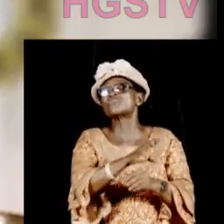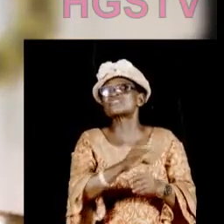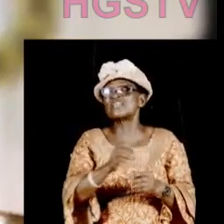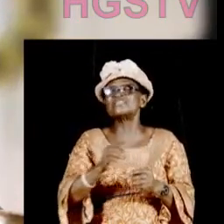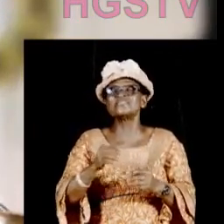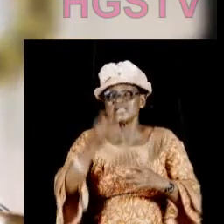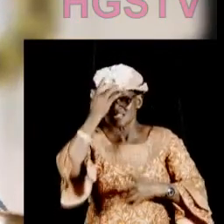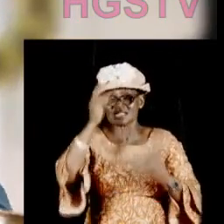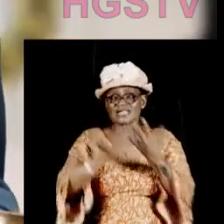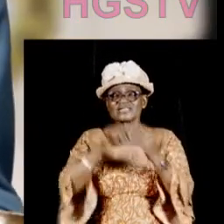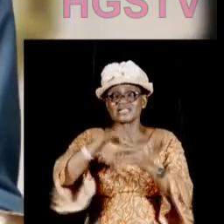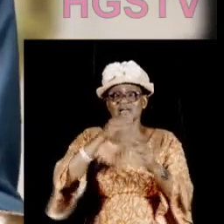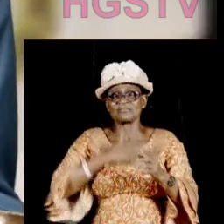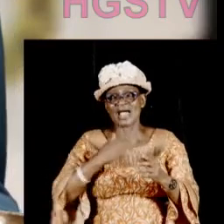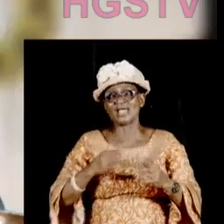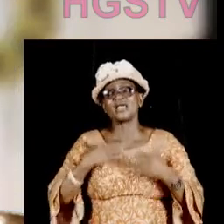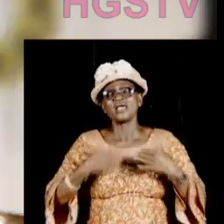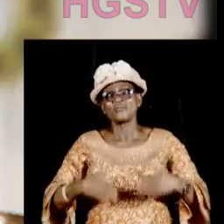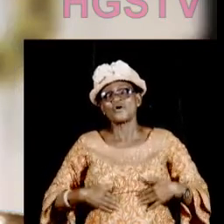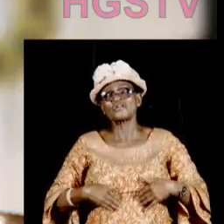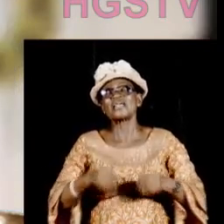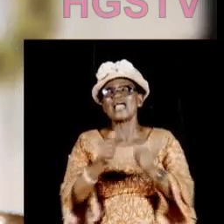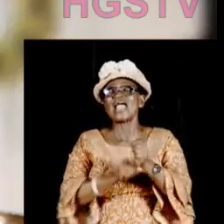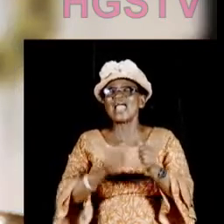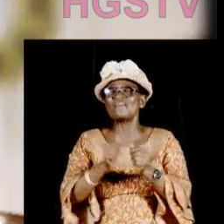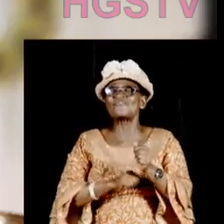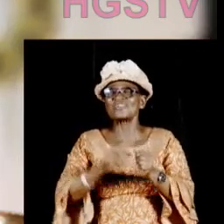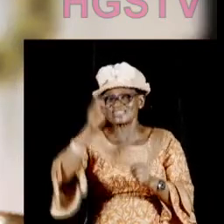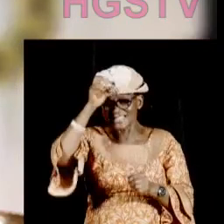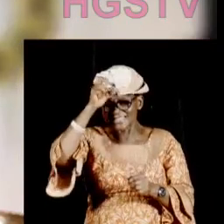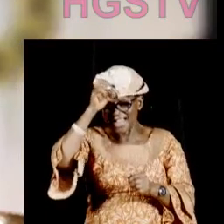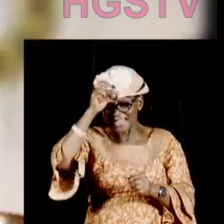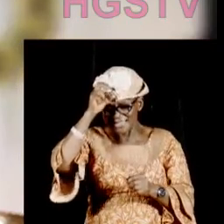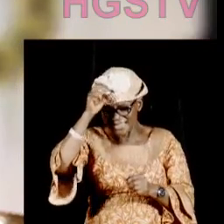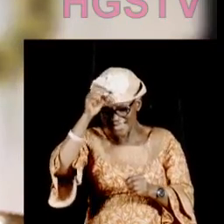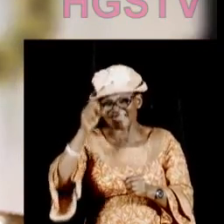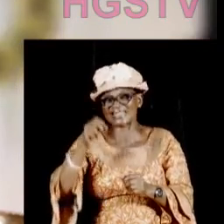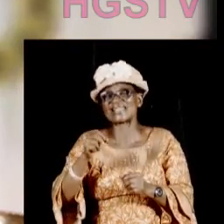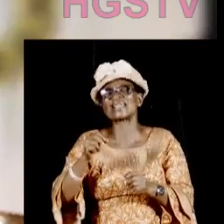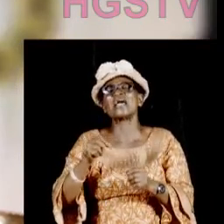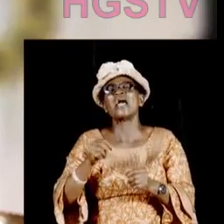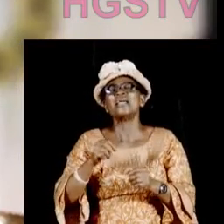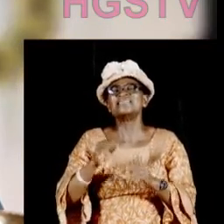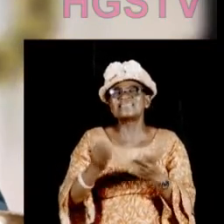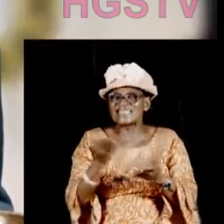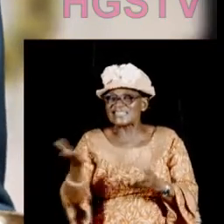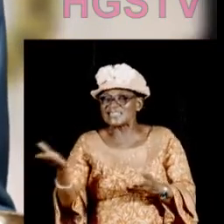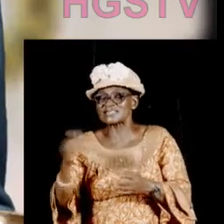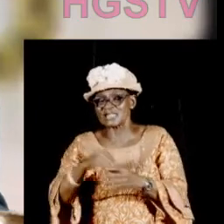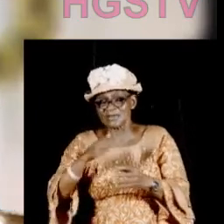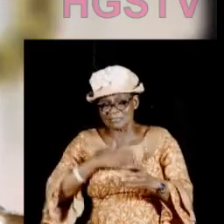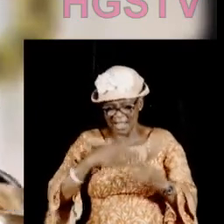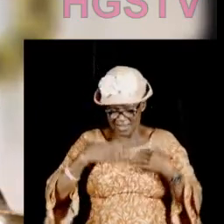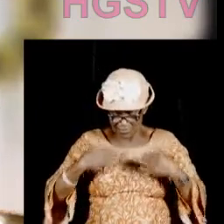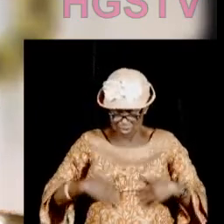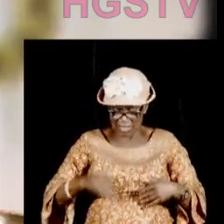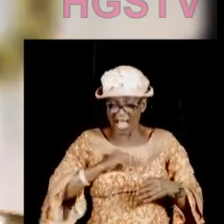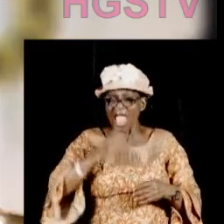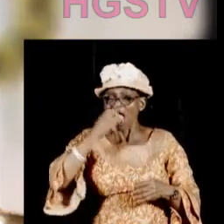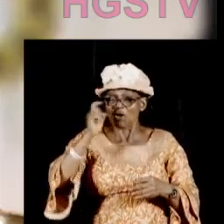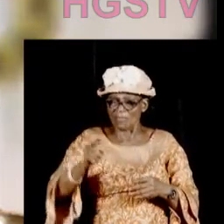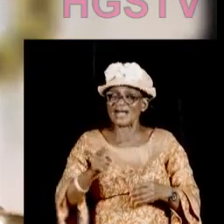the name of Jesus. Every satanic deposit causing sickness in my body, causing disease in my body, I command